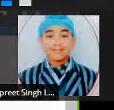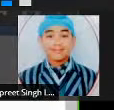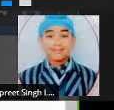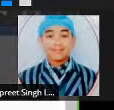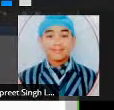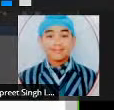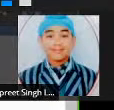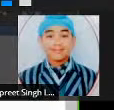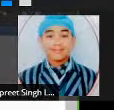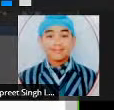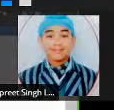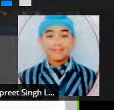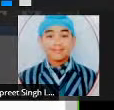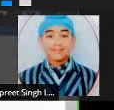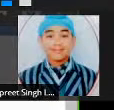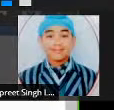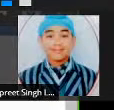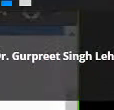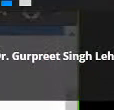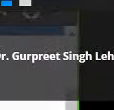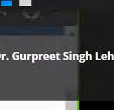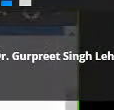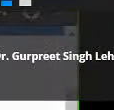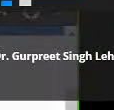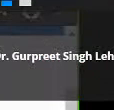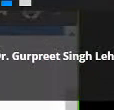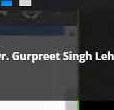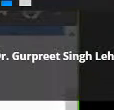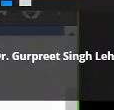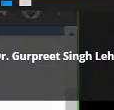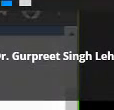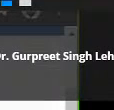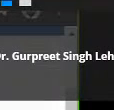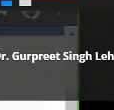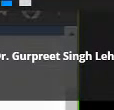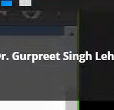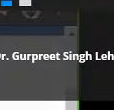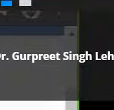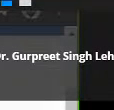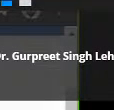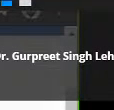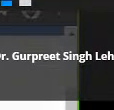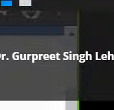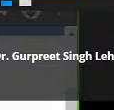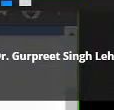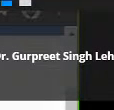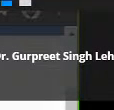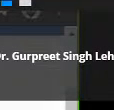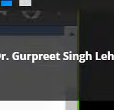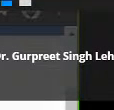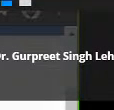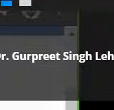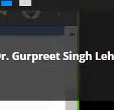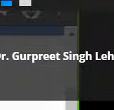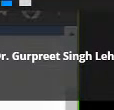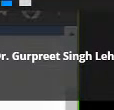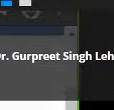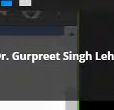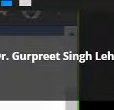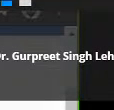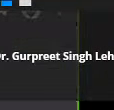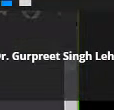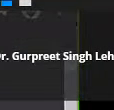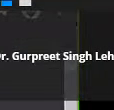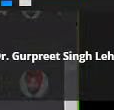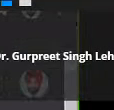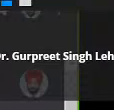I type is ki hal hai. No, you just use translate.google.com. You just go over there so that you don't need to type in